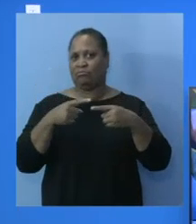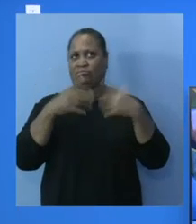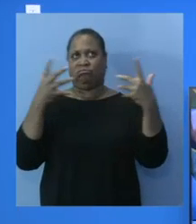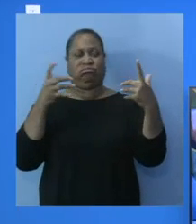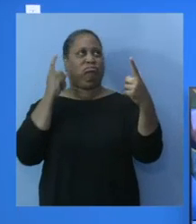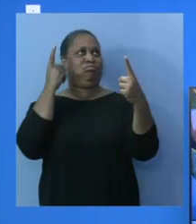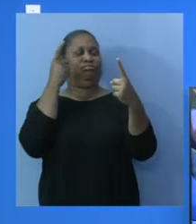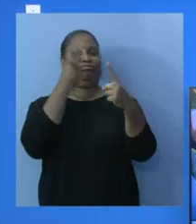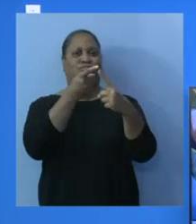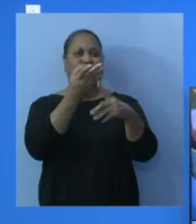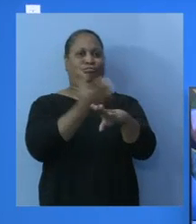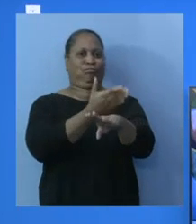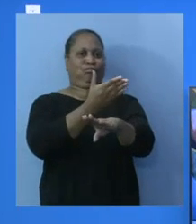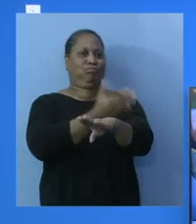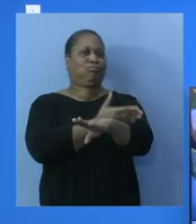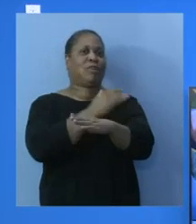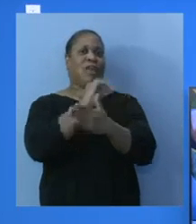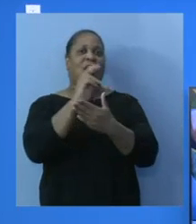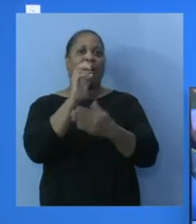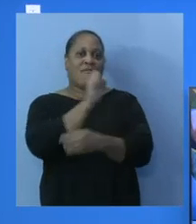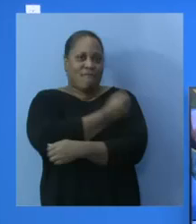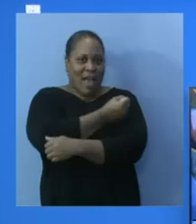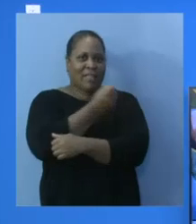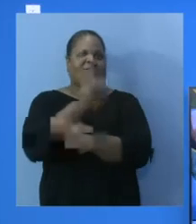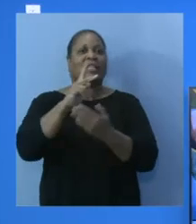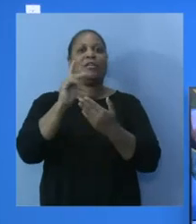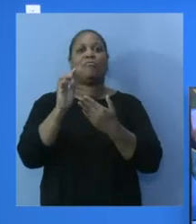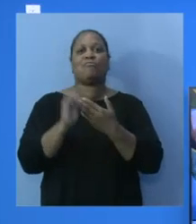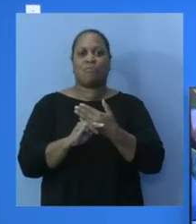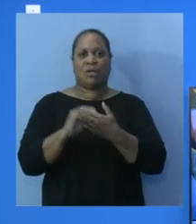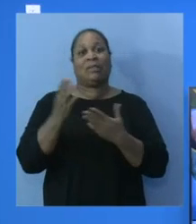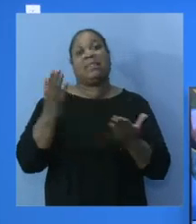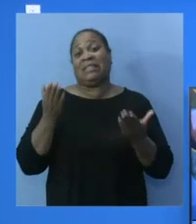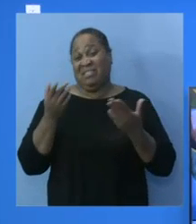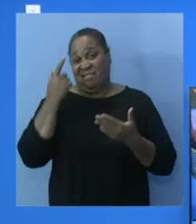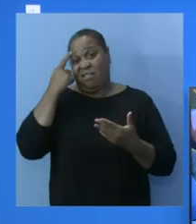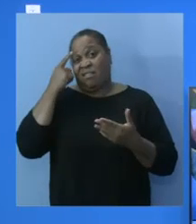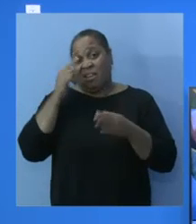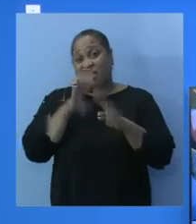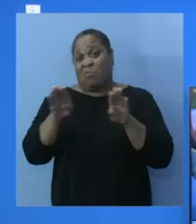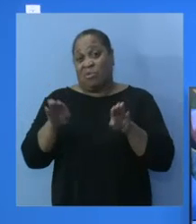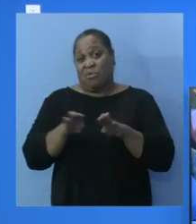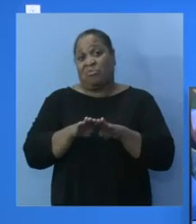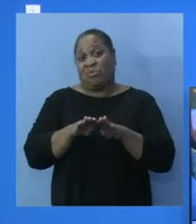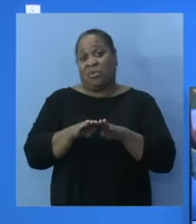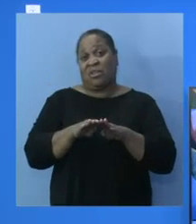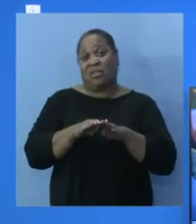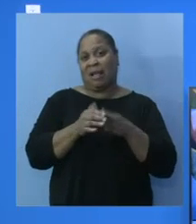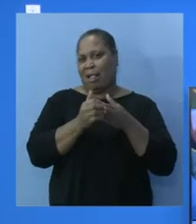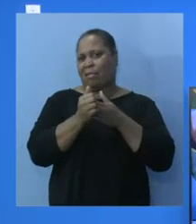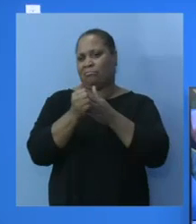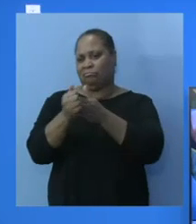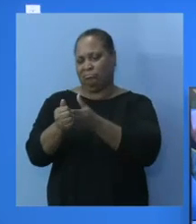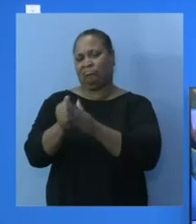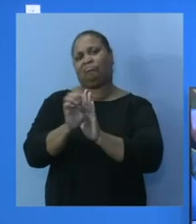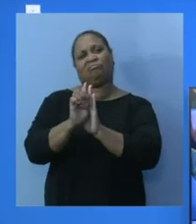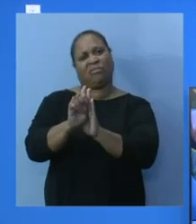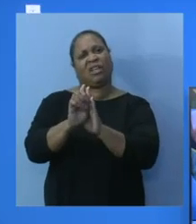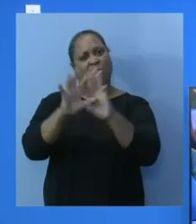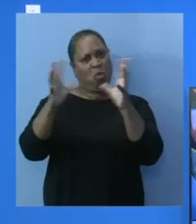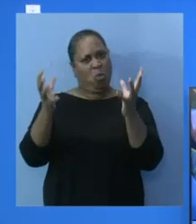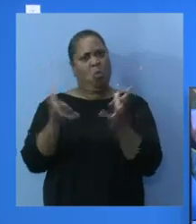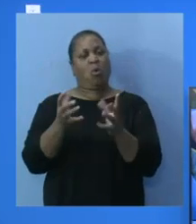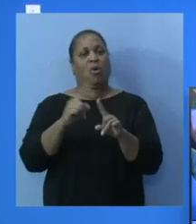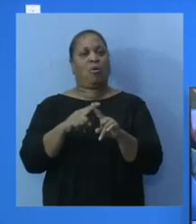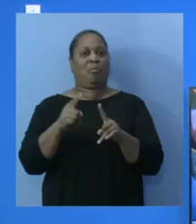to scale up the vaccination program, and it's possible to think that Bermuda could even lead the world soon. However, to date, Bermuda has